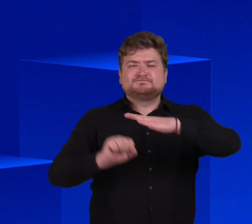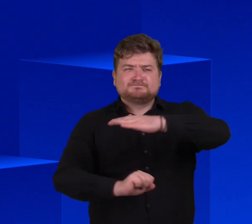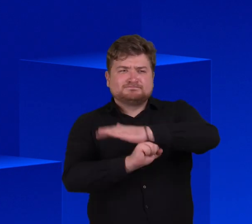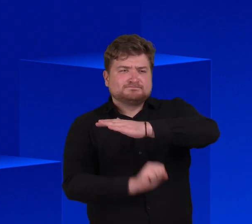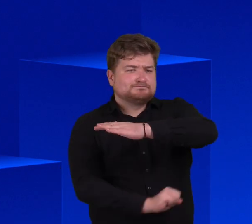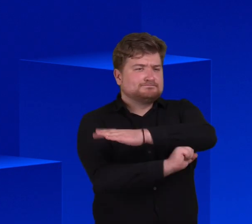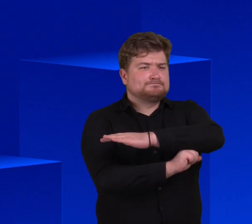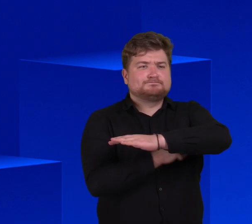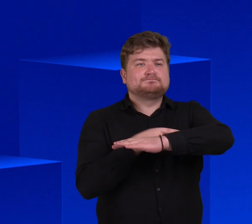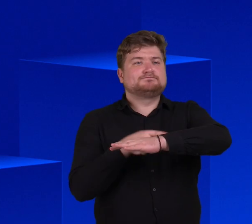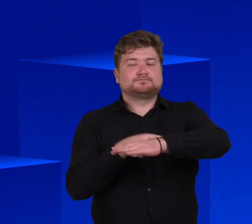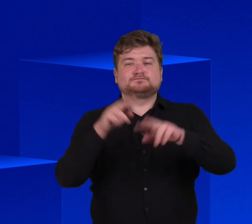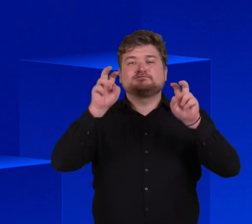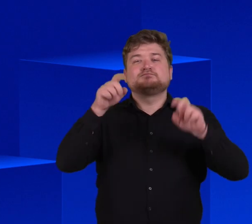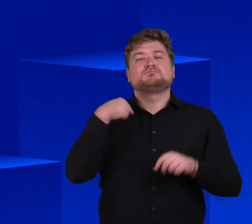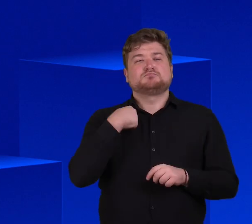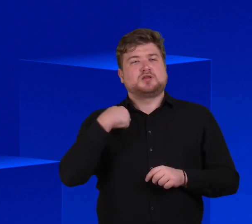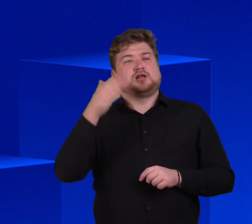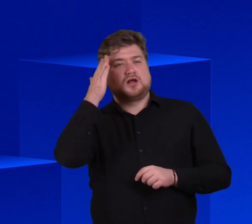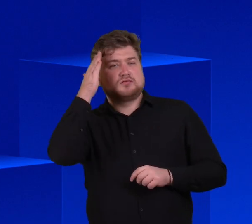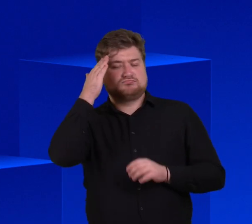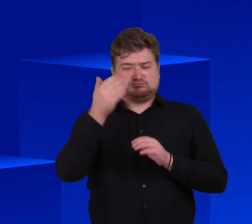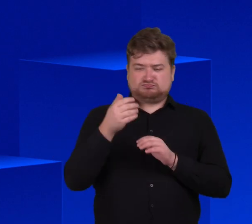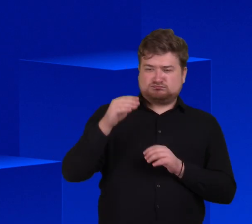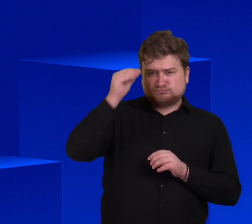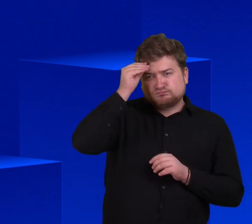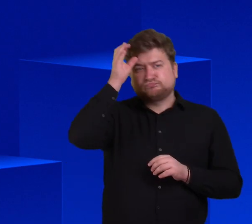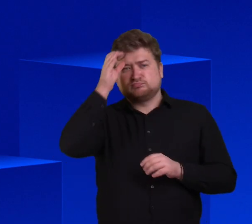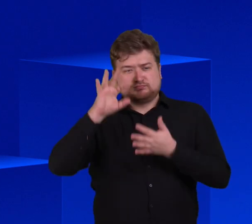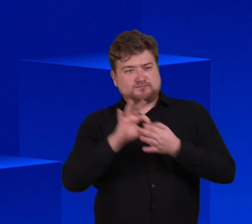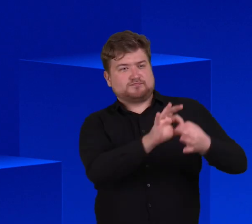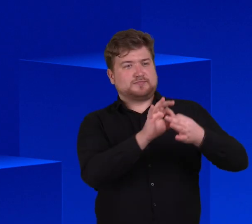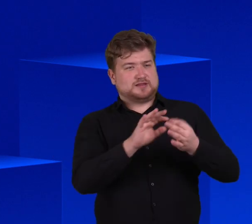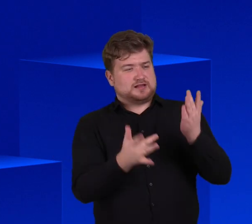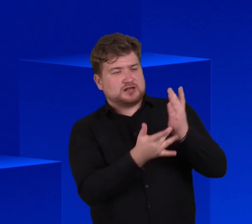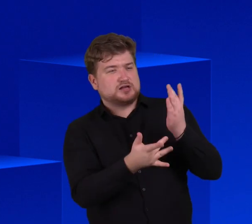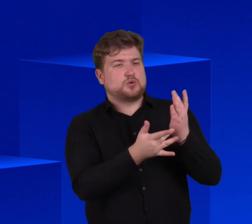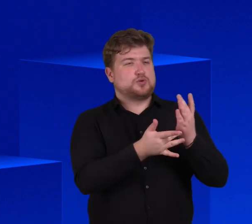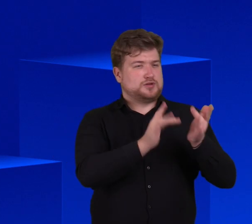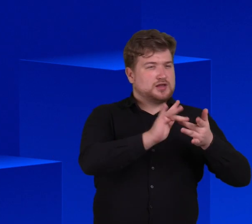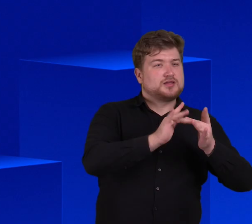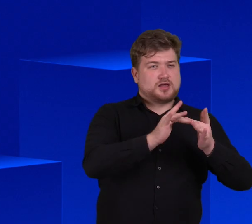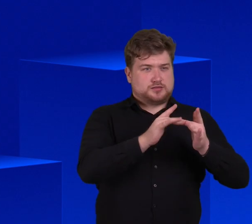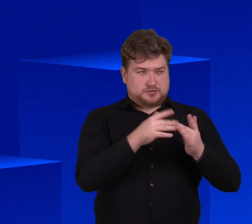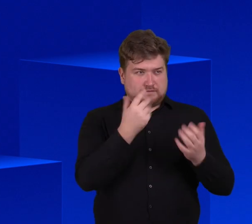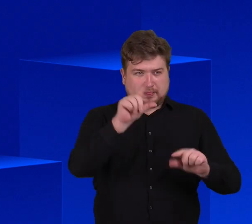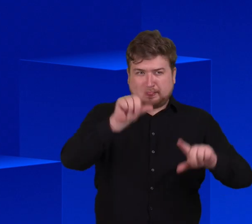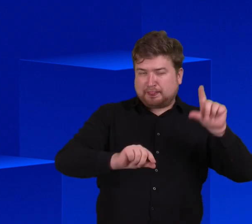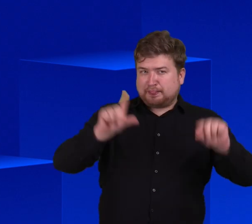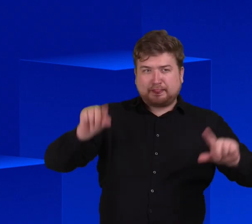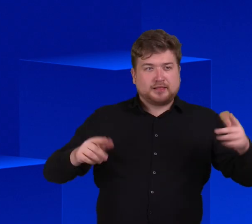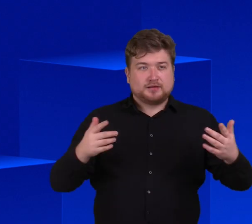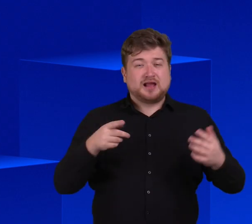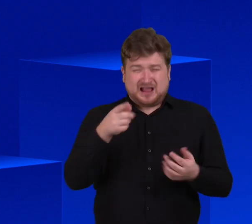do it maybe in not the way that it should be done. So they are susceptible to fake news